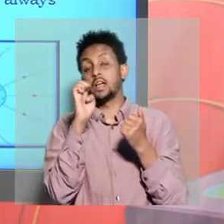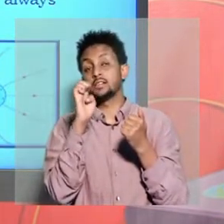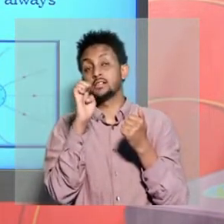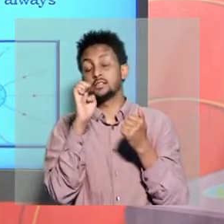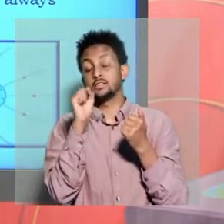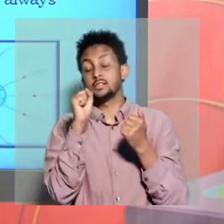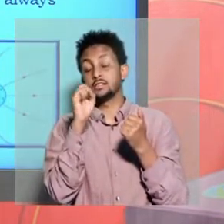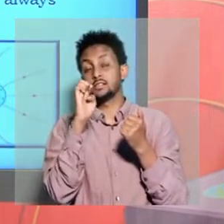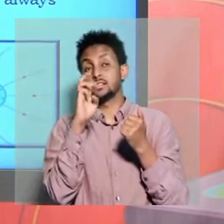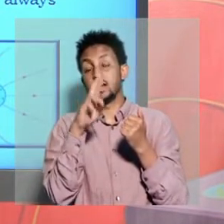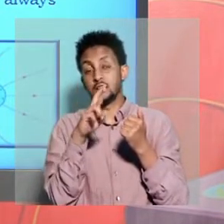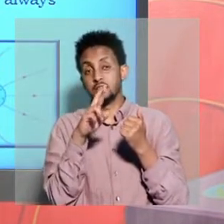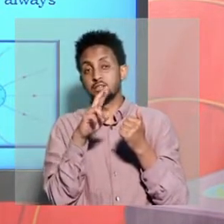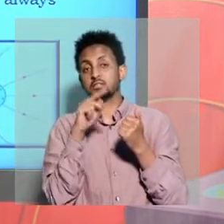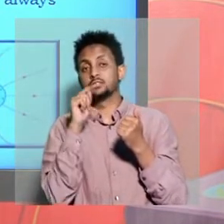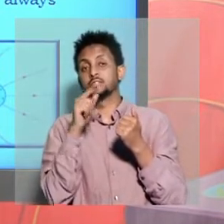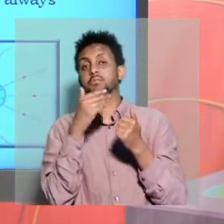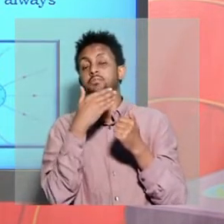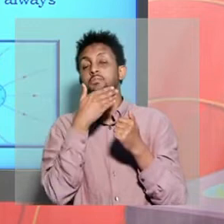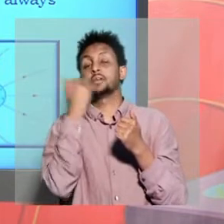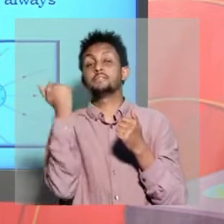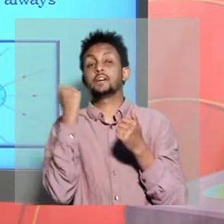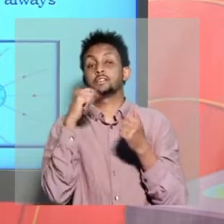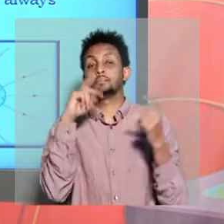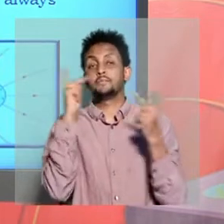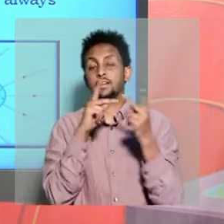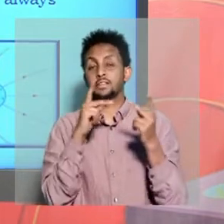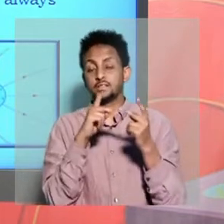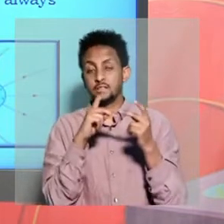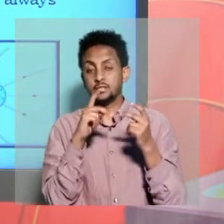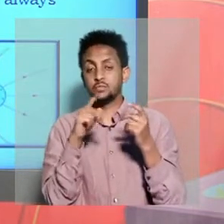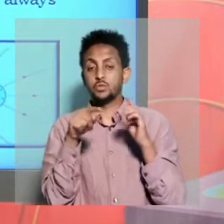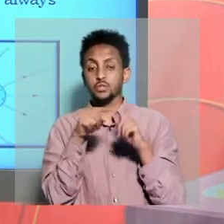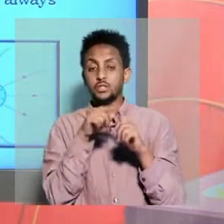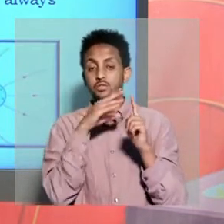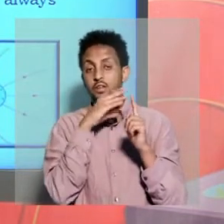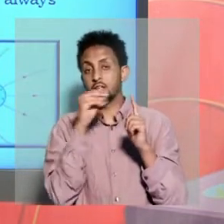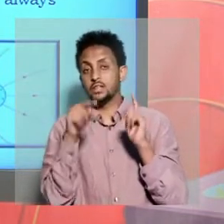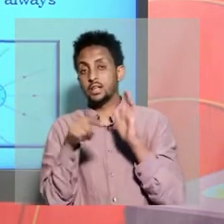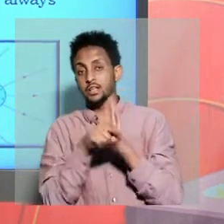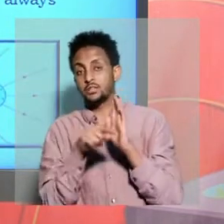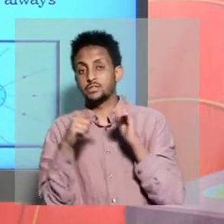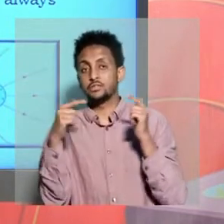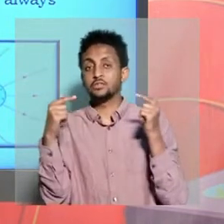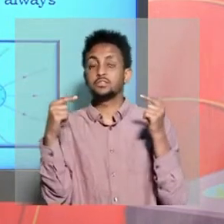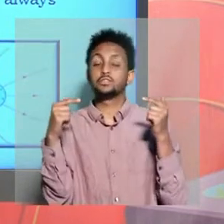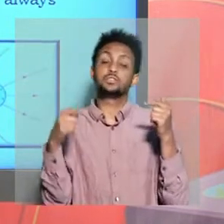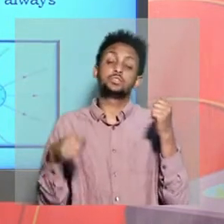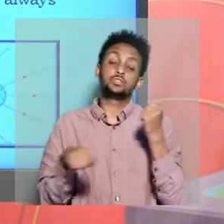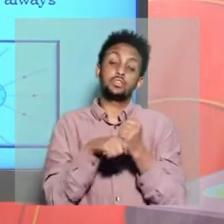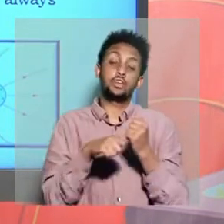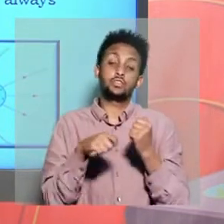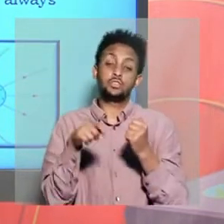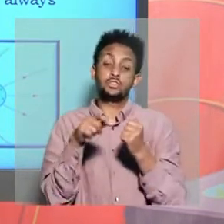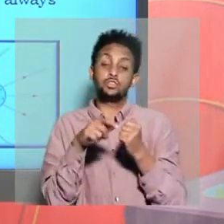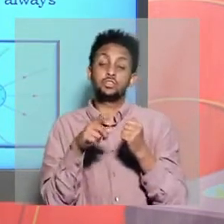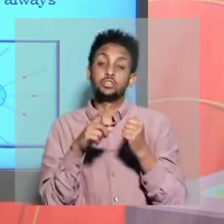if you have perfect sphere might be having a positive charge or negative charge. If you have irregular shaped